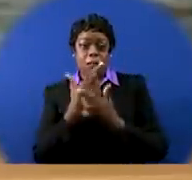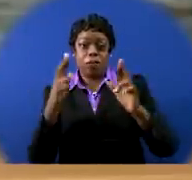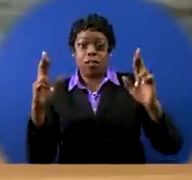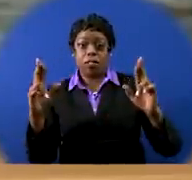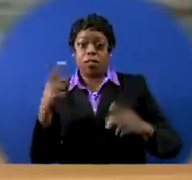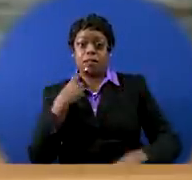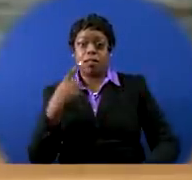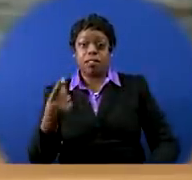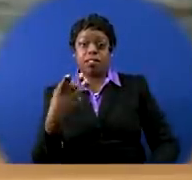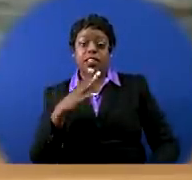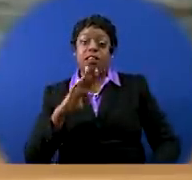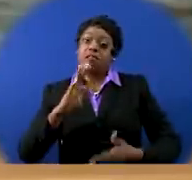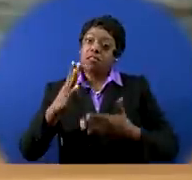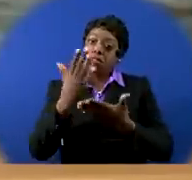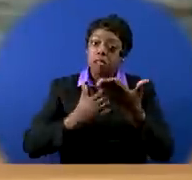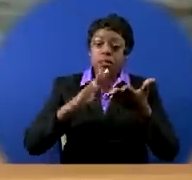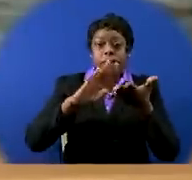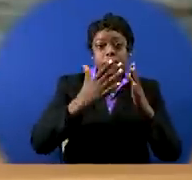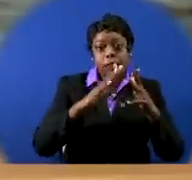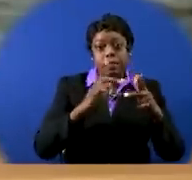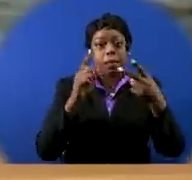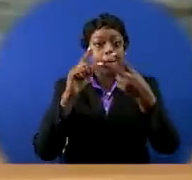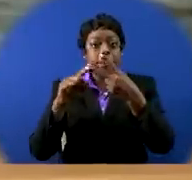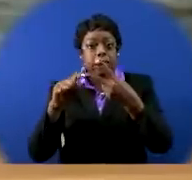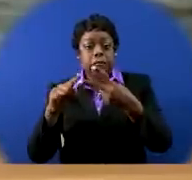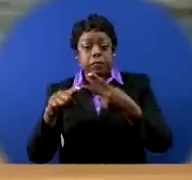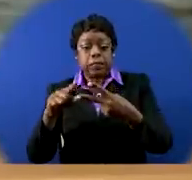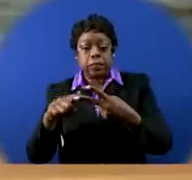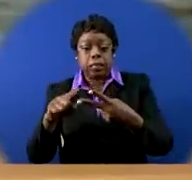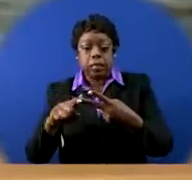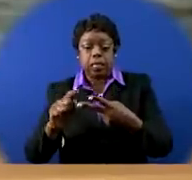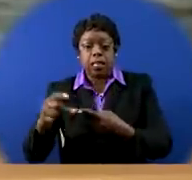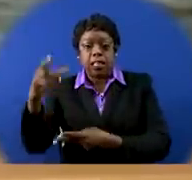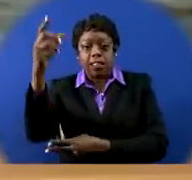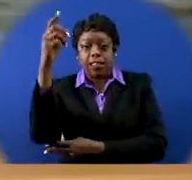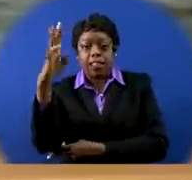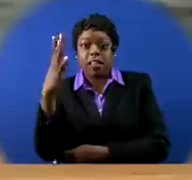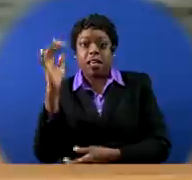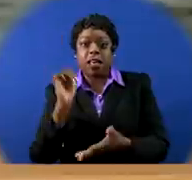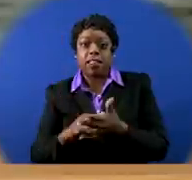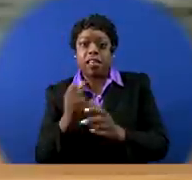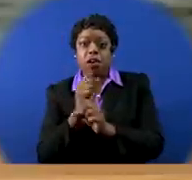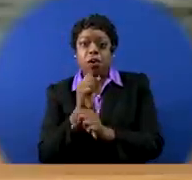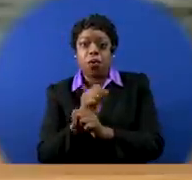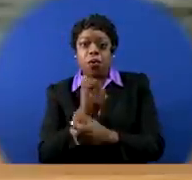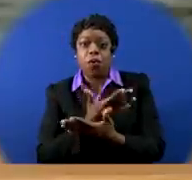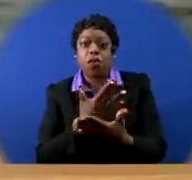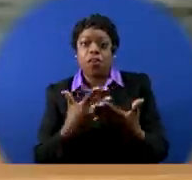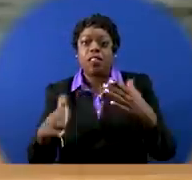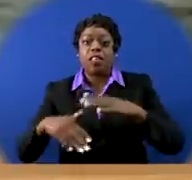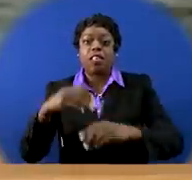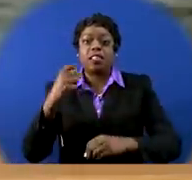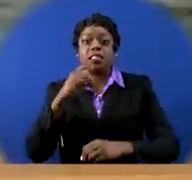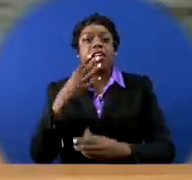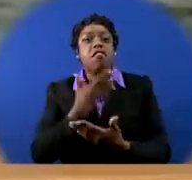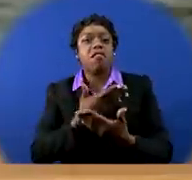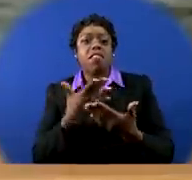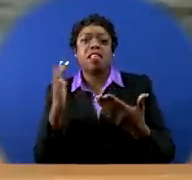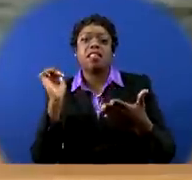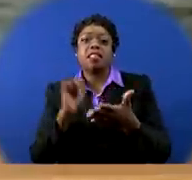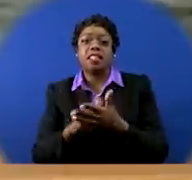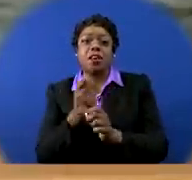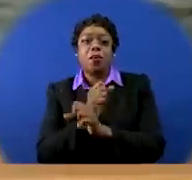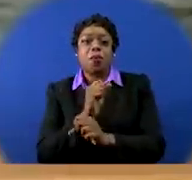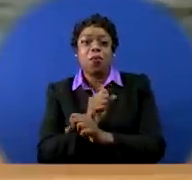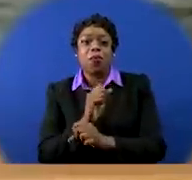you a very similar point to the first point, but the second is like unto it, that the God who works things out, works it out so that